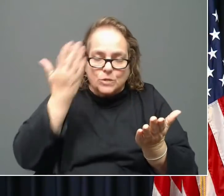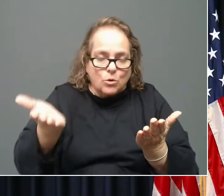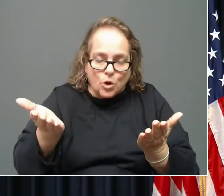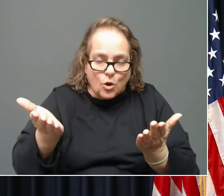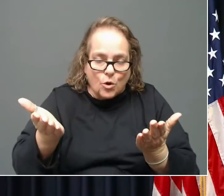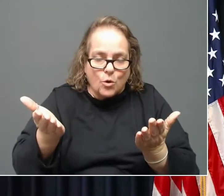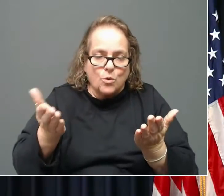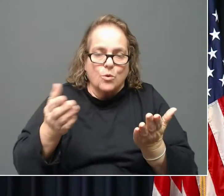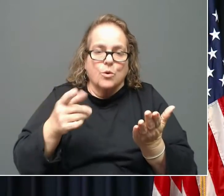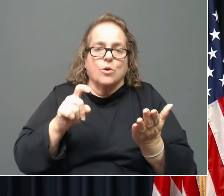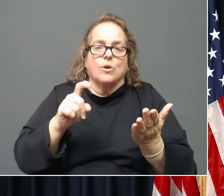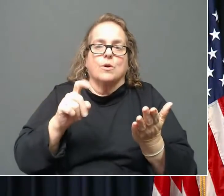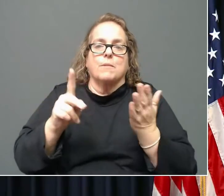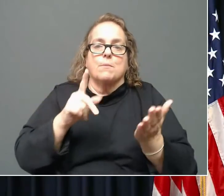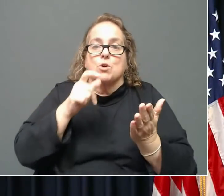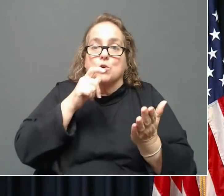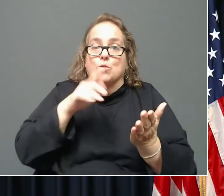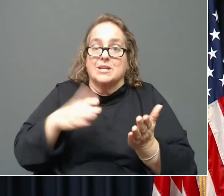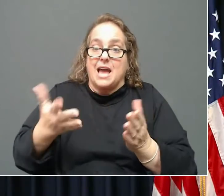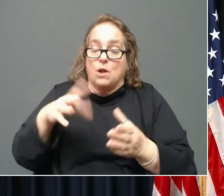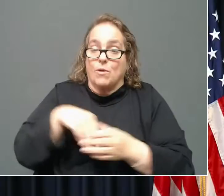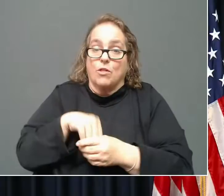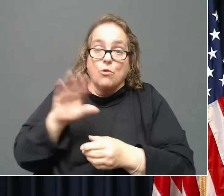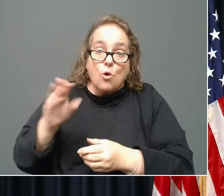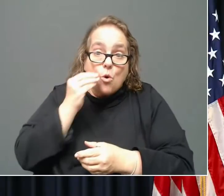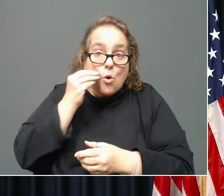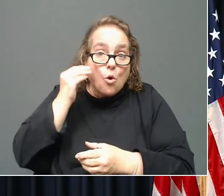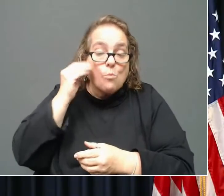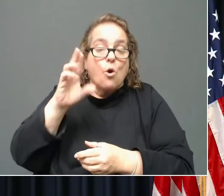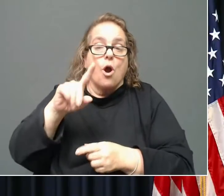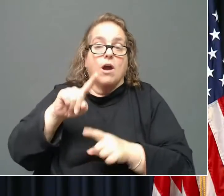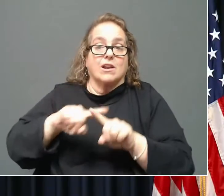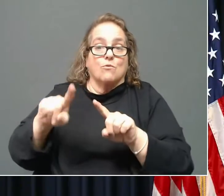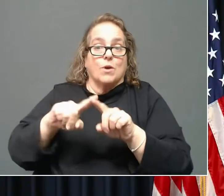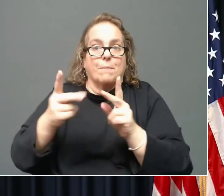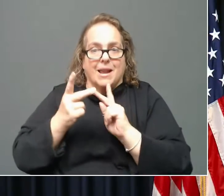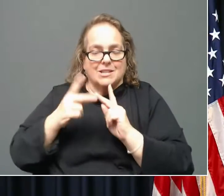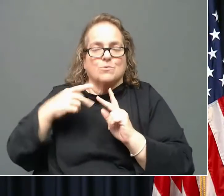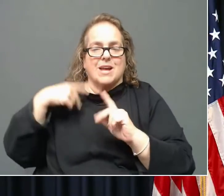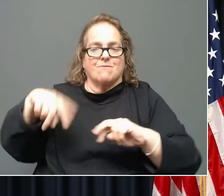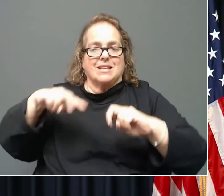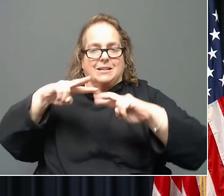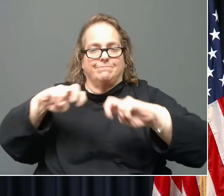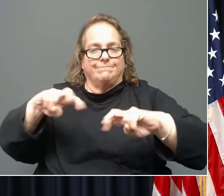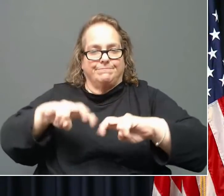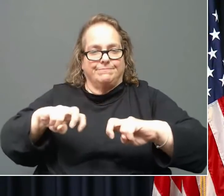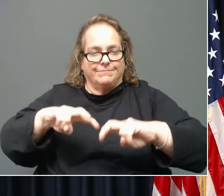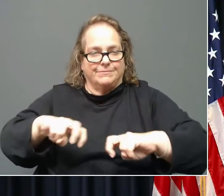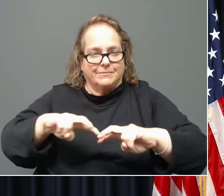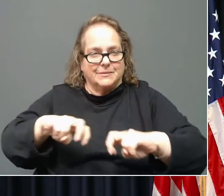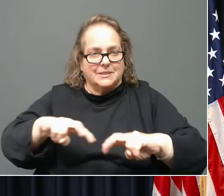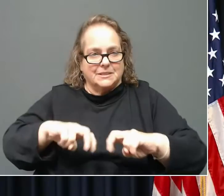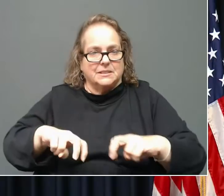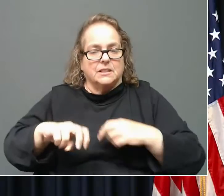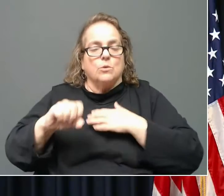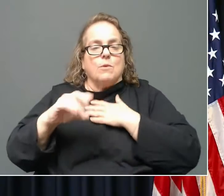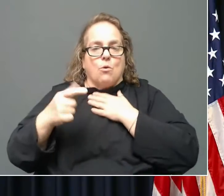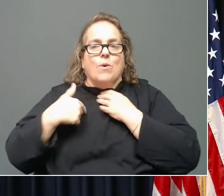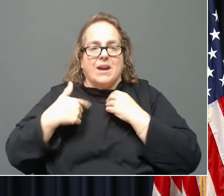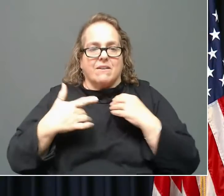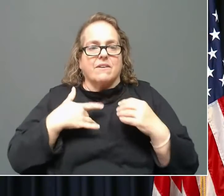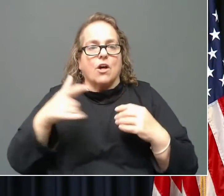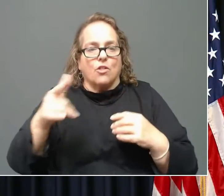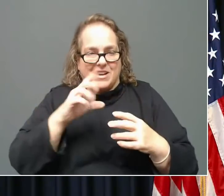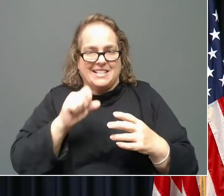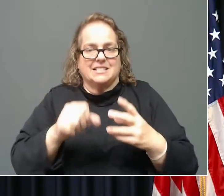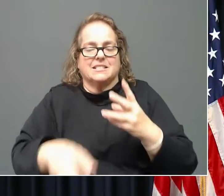that have maybe passed away in their home or other places, we're digging down into. But we do believe that there will be additional deaths,